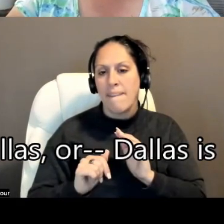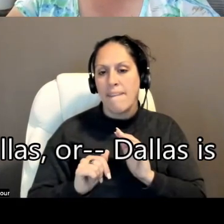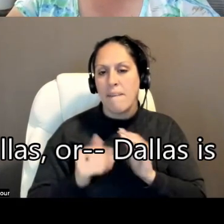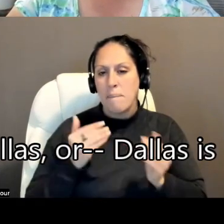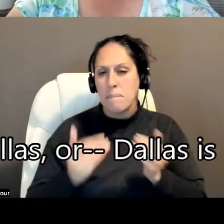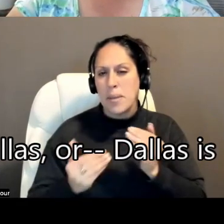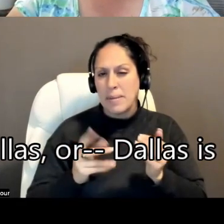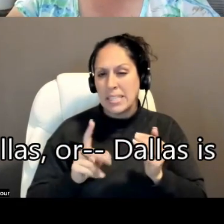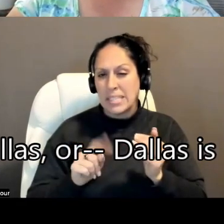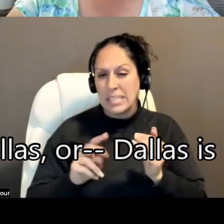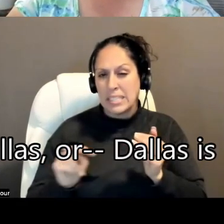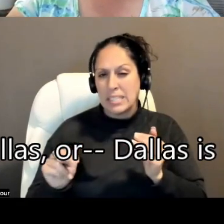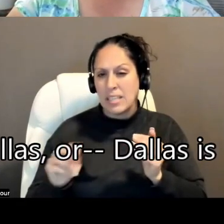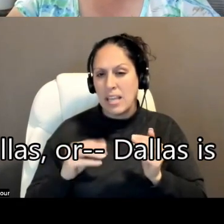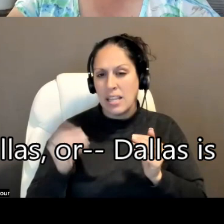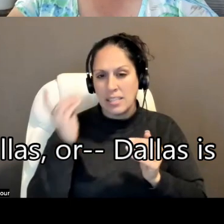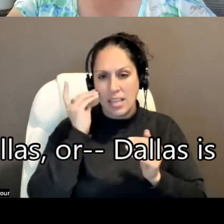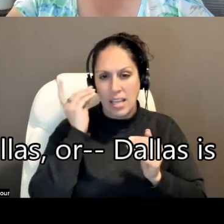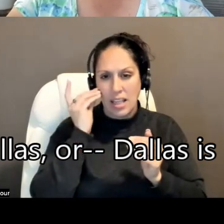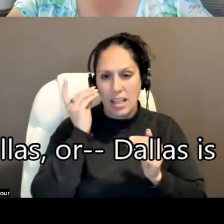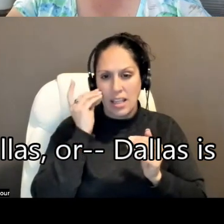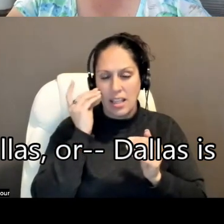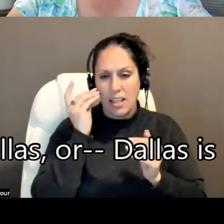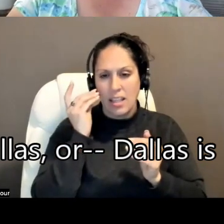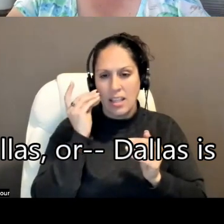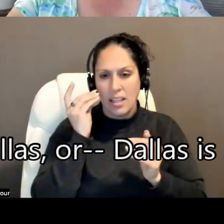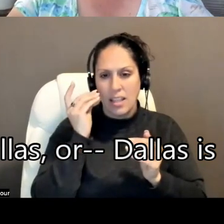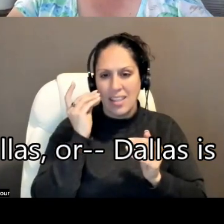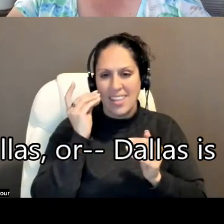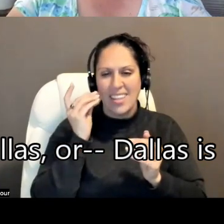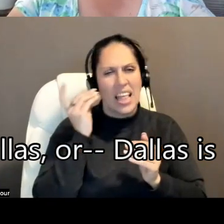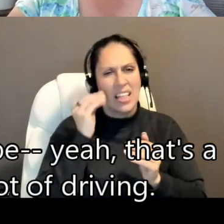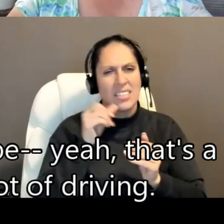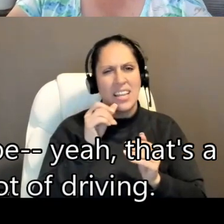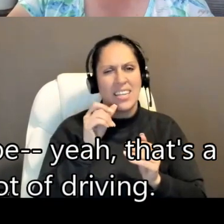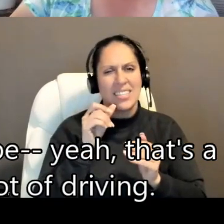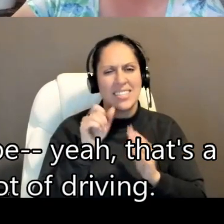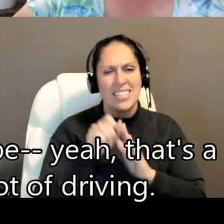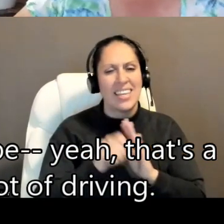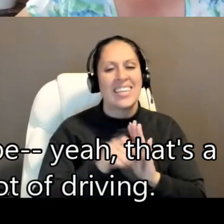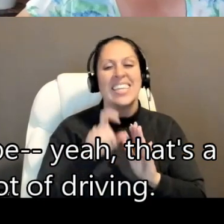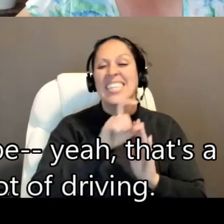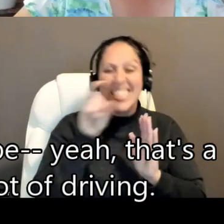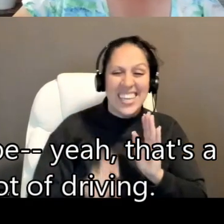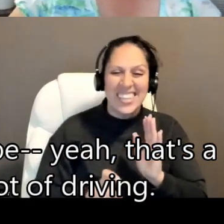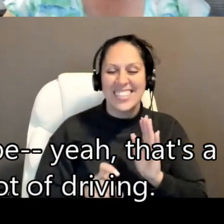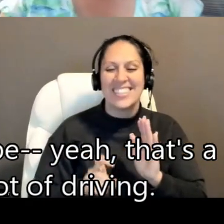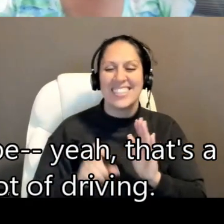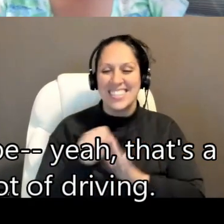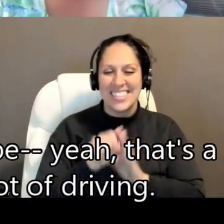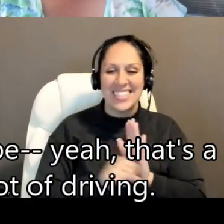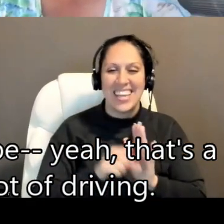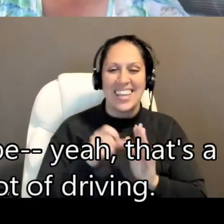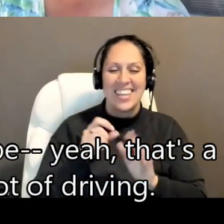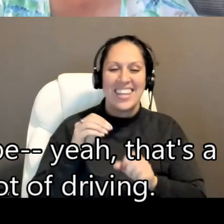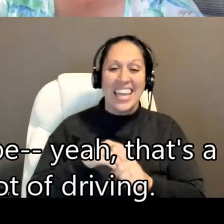maybe Tennessee and Dallas. Or Dallas is not a state. Texas is a